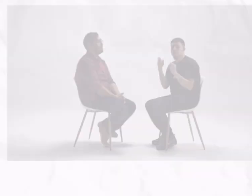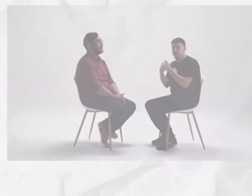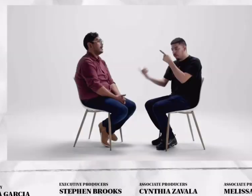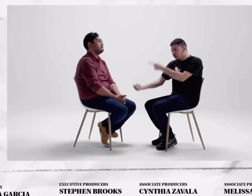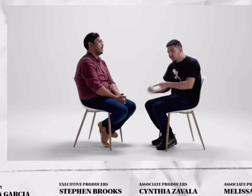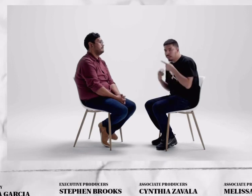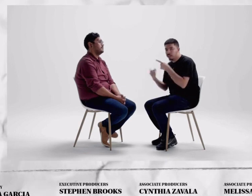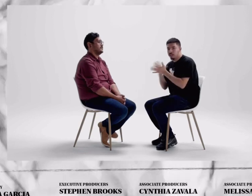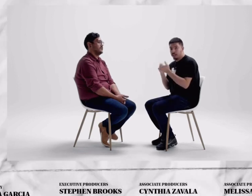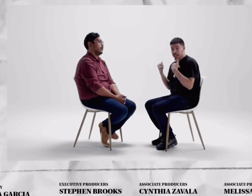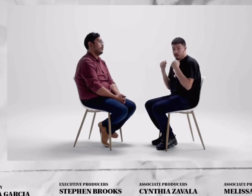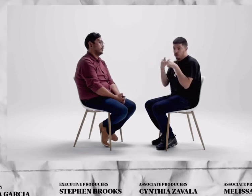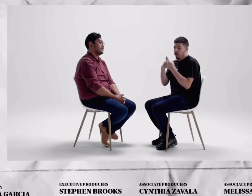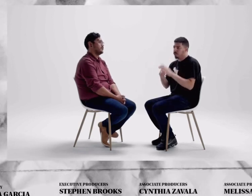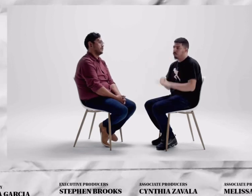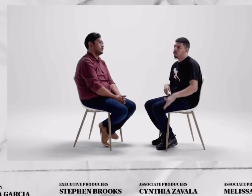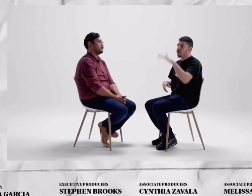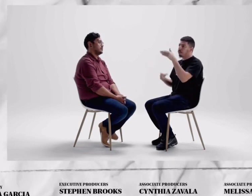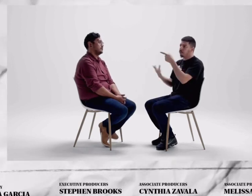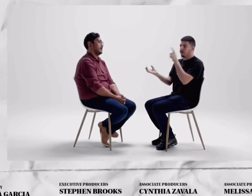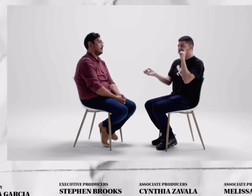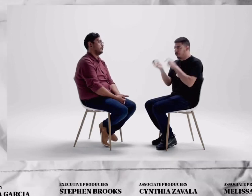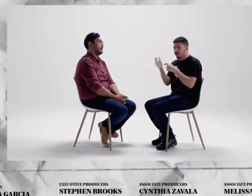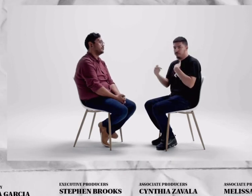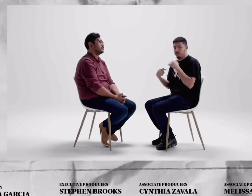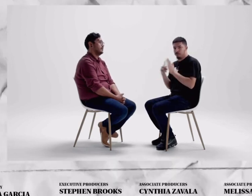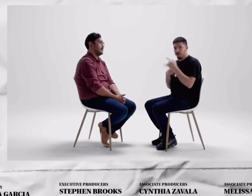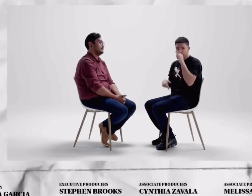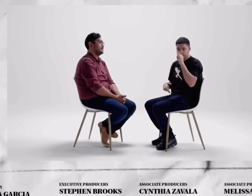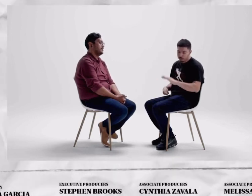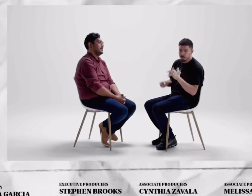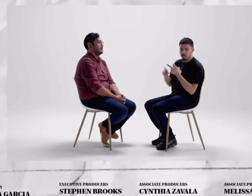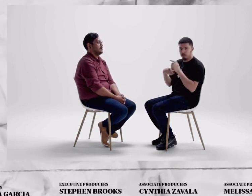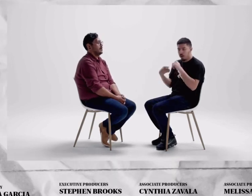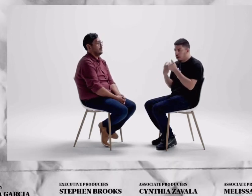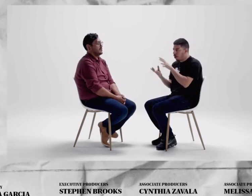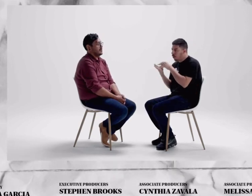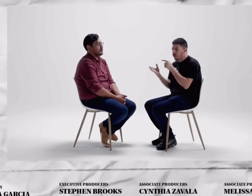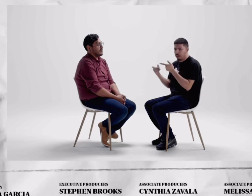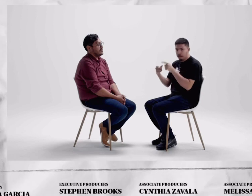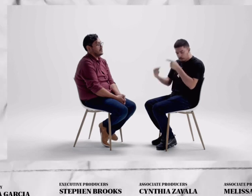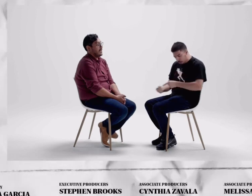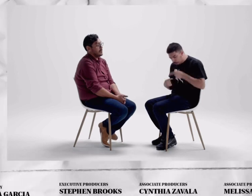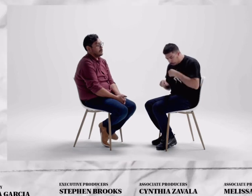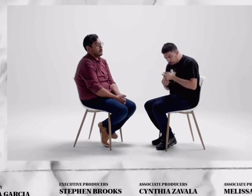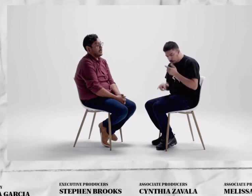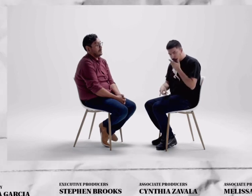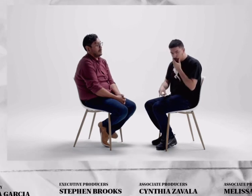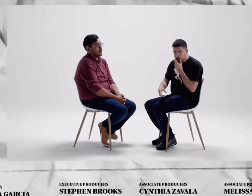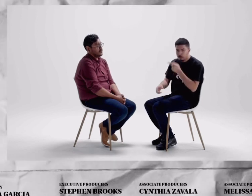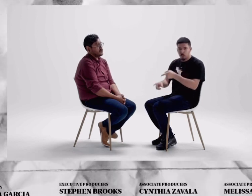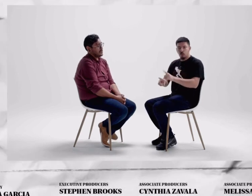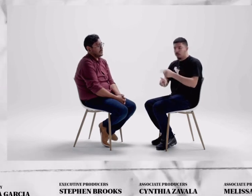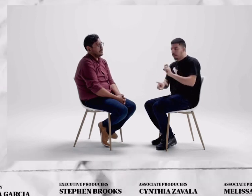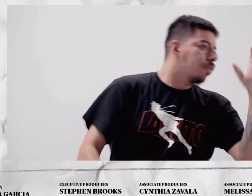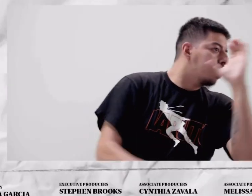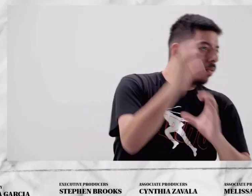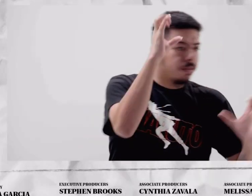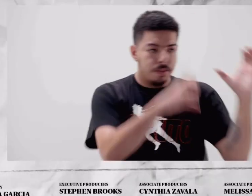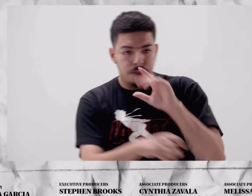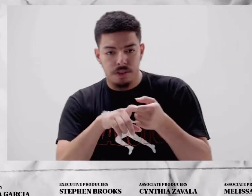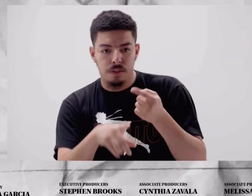Okay. My, my mom, she's always, you know, struggled when I, when I was growing up, you know, I would see other kids and how they were learning and also struggling,